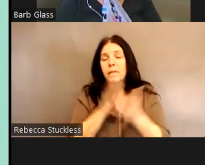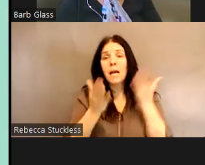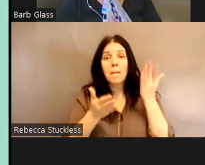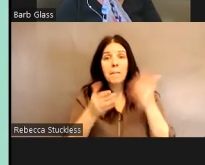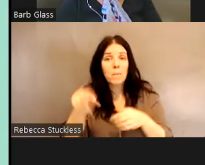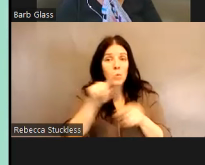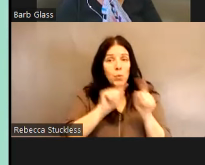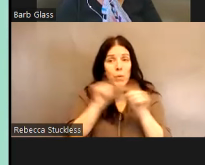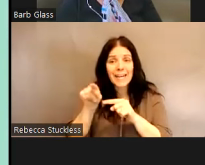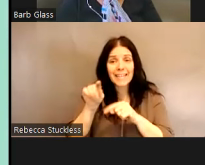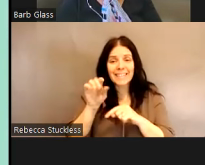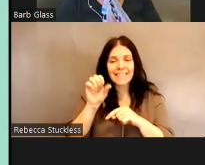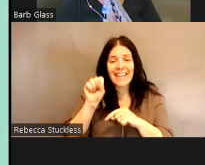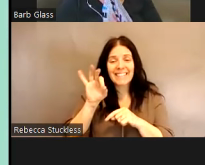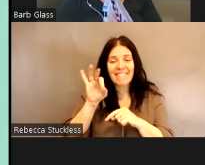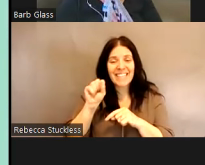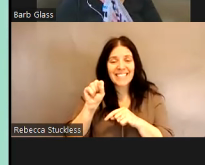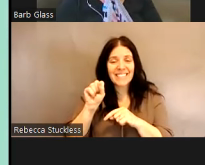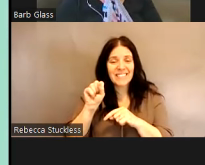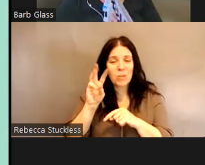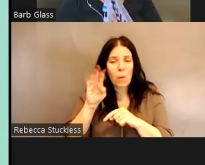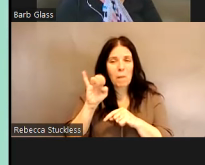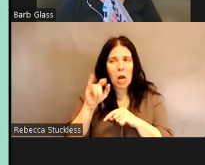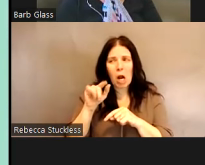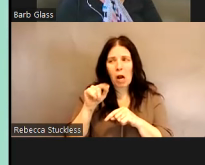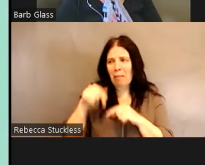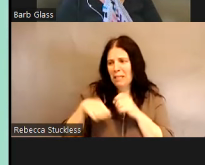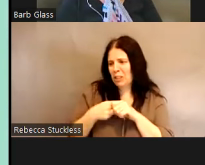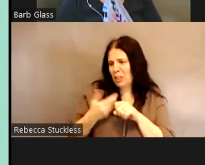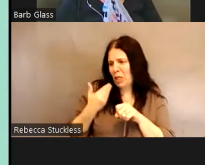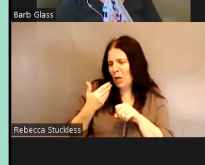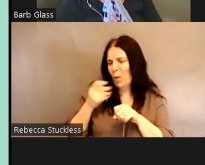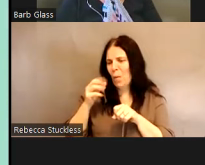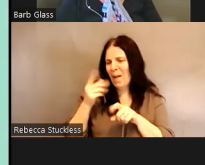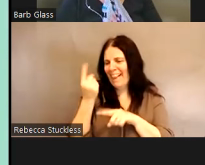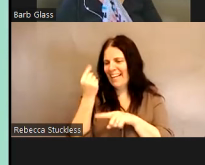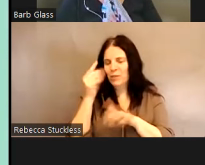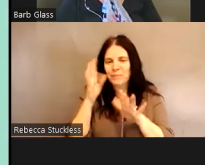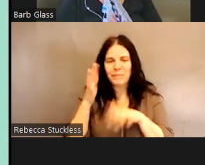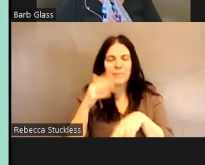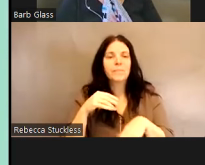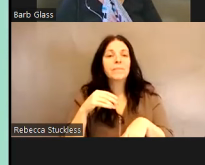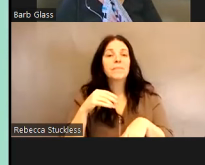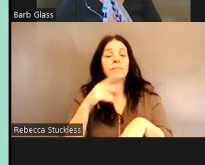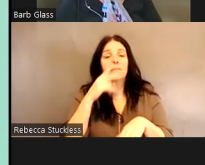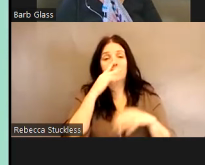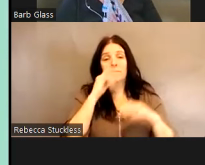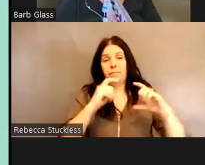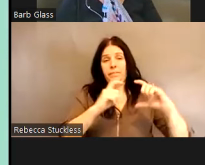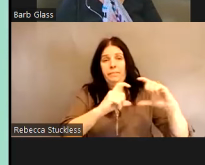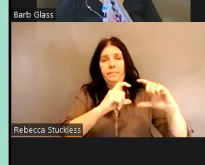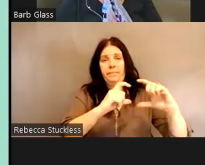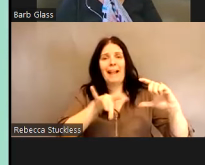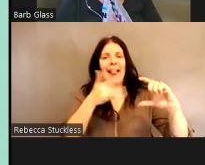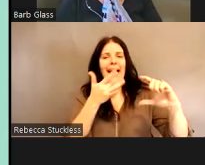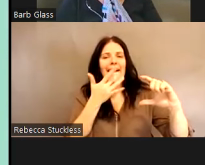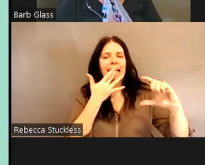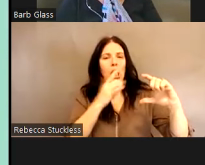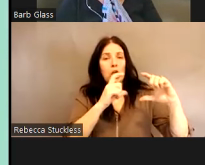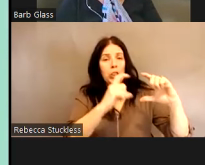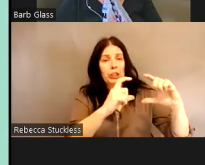webinar earlier this year or last year, in the light orangey box or circle, you'll